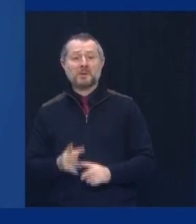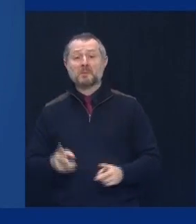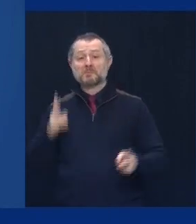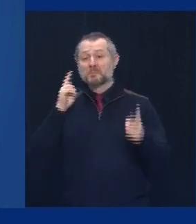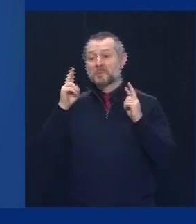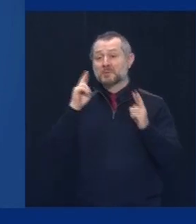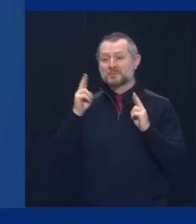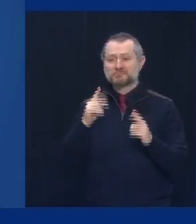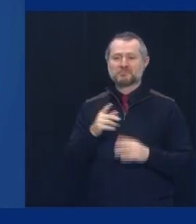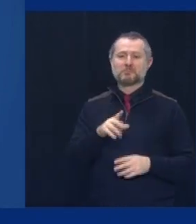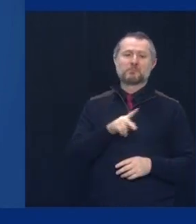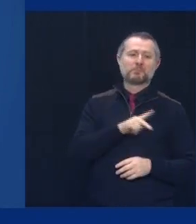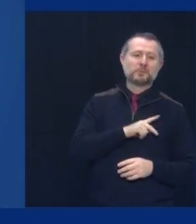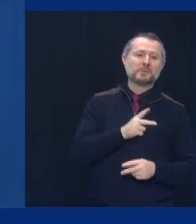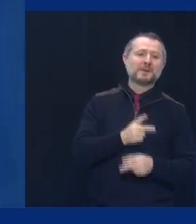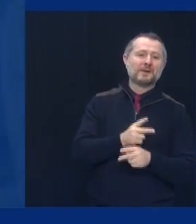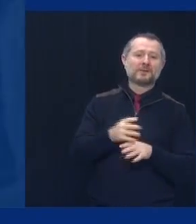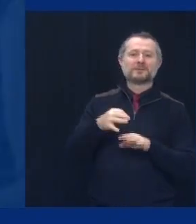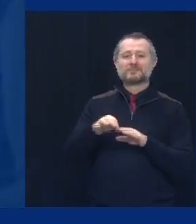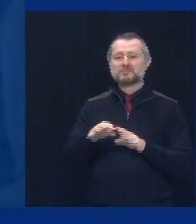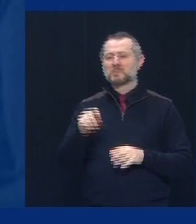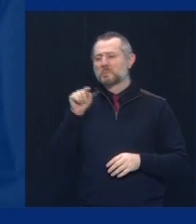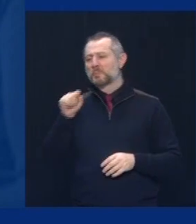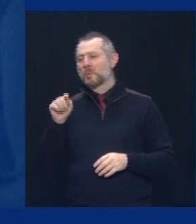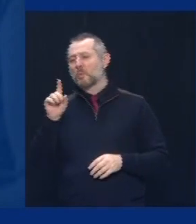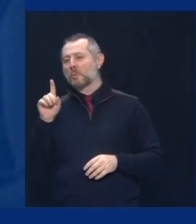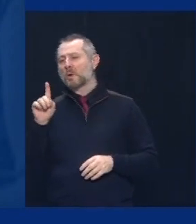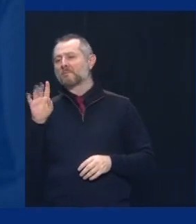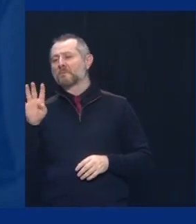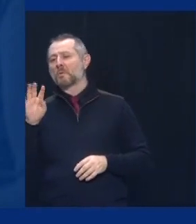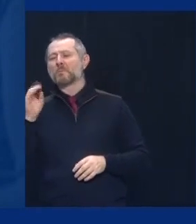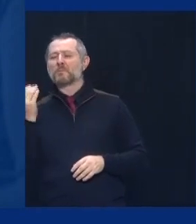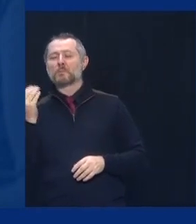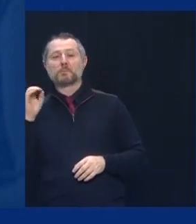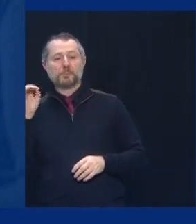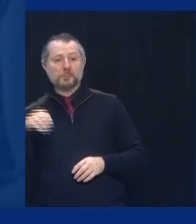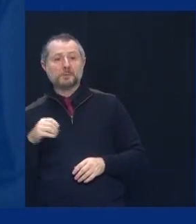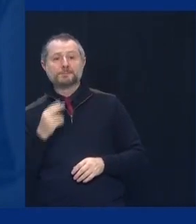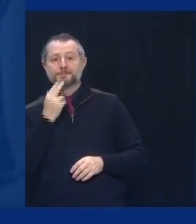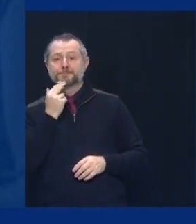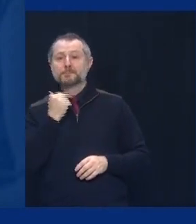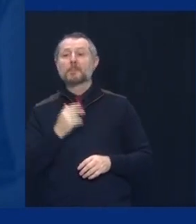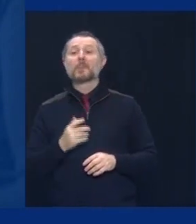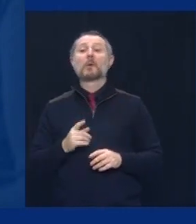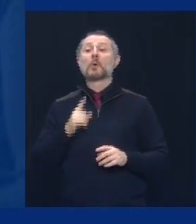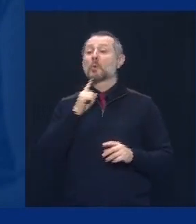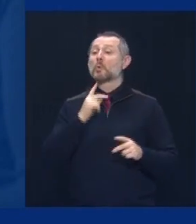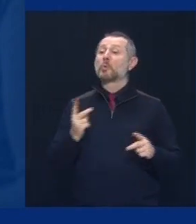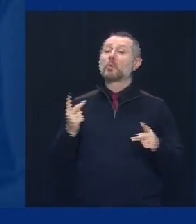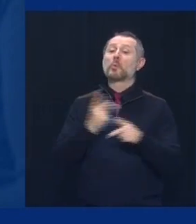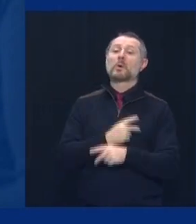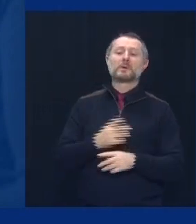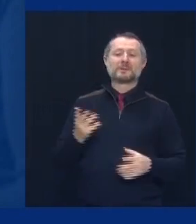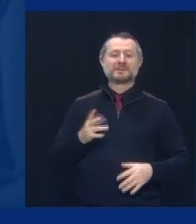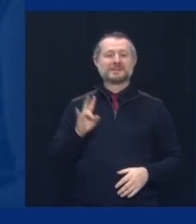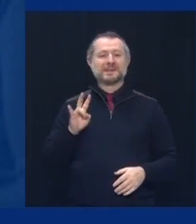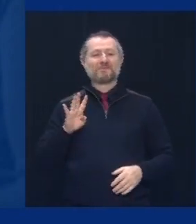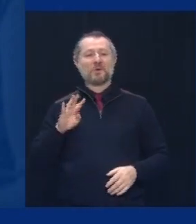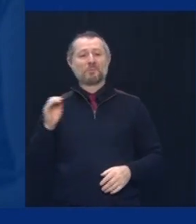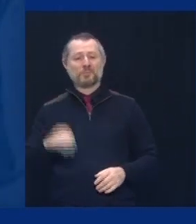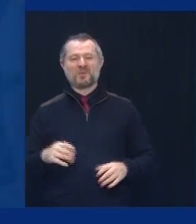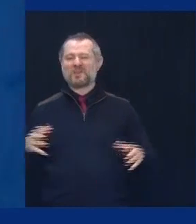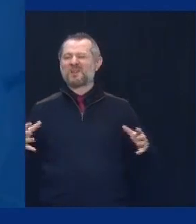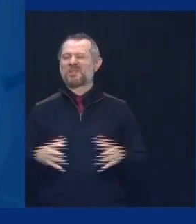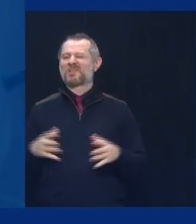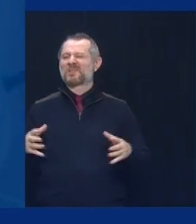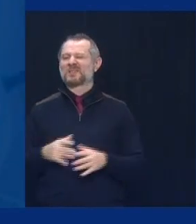personal care, 0.14. And again, small gatherings are the greatest individual issue, and we believe this is